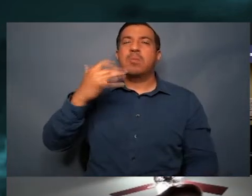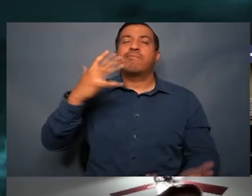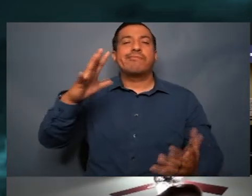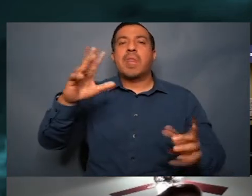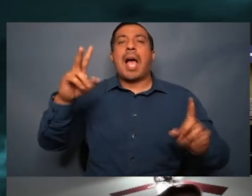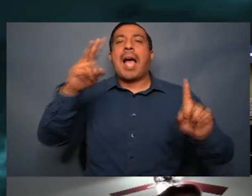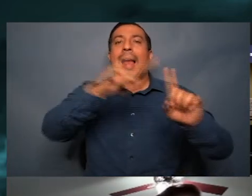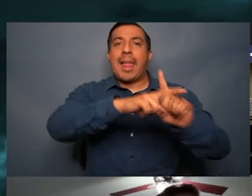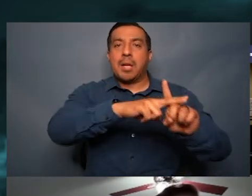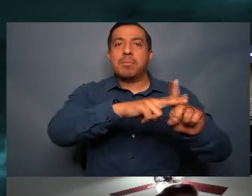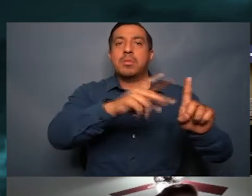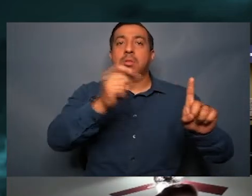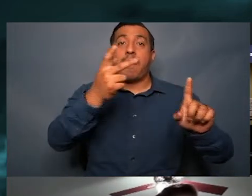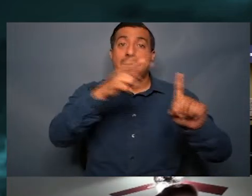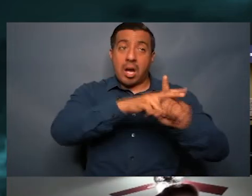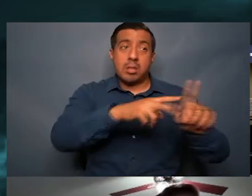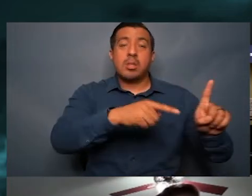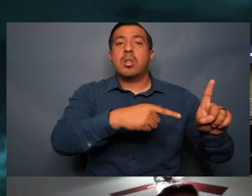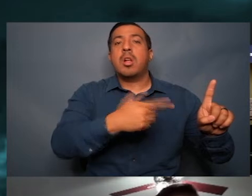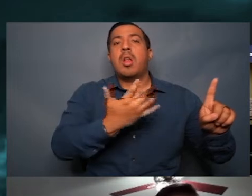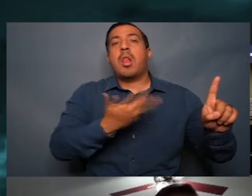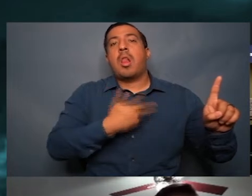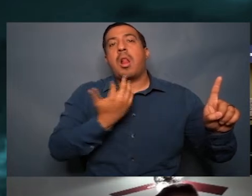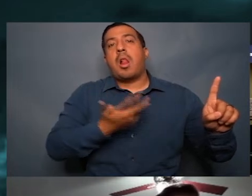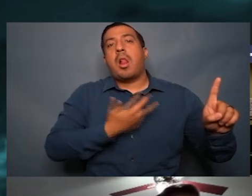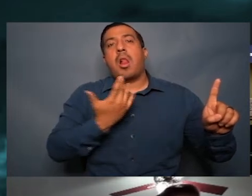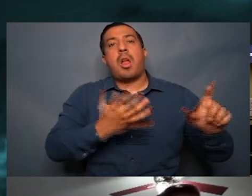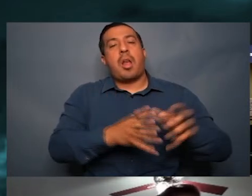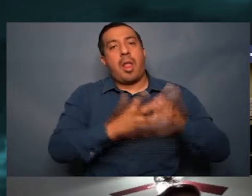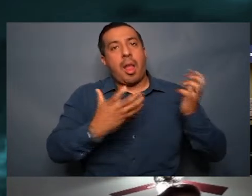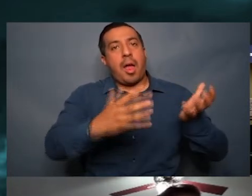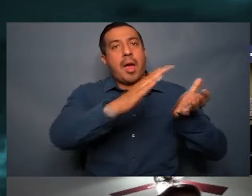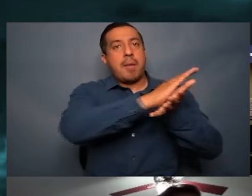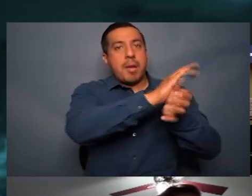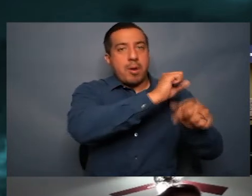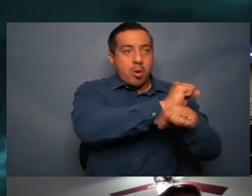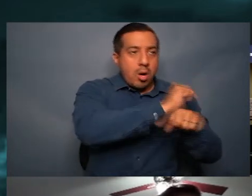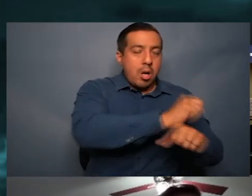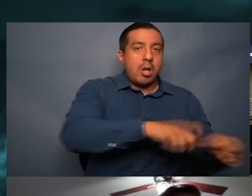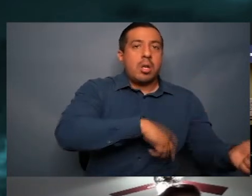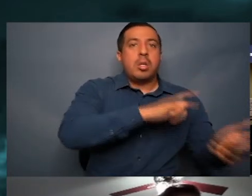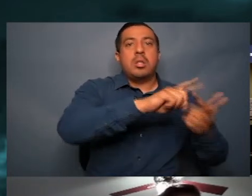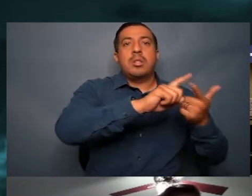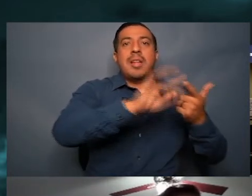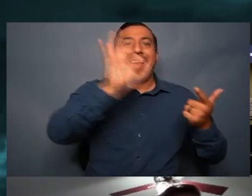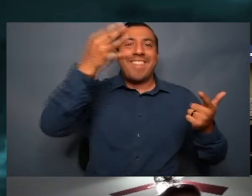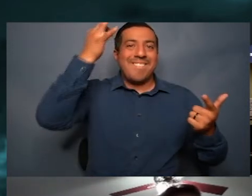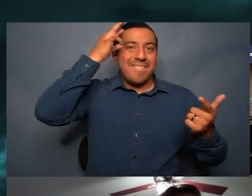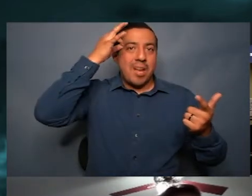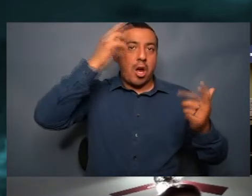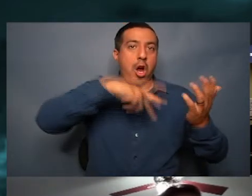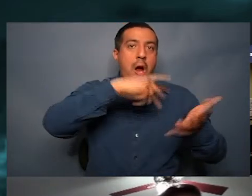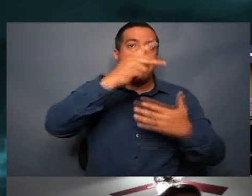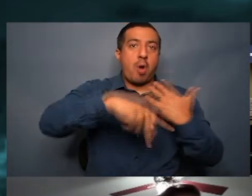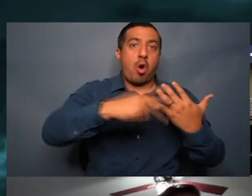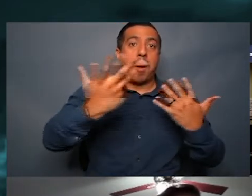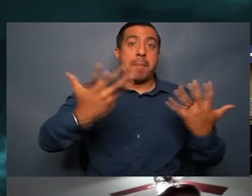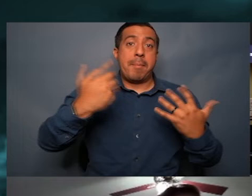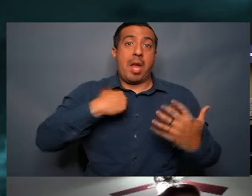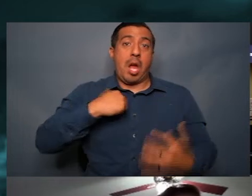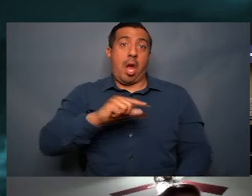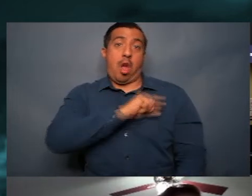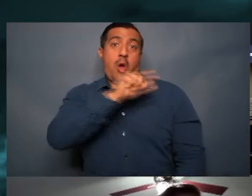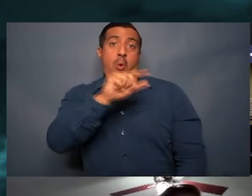it can take a little while because there's a lot of paperwork and there's a lot of federal programs that you might be